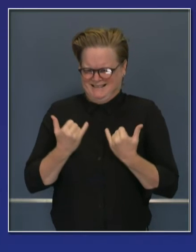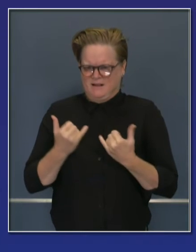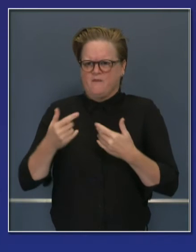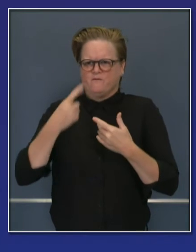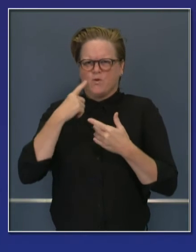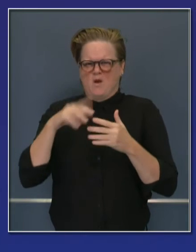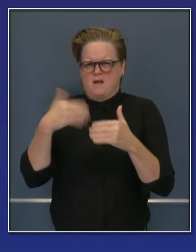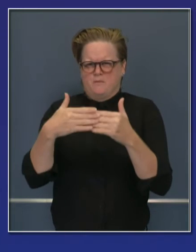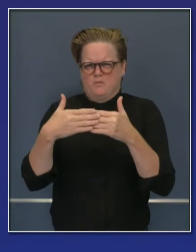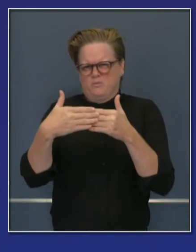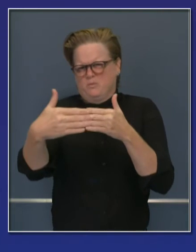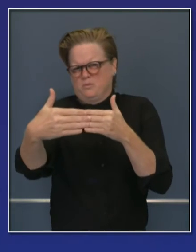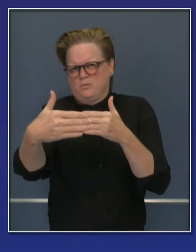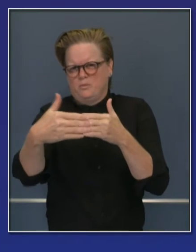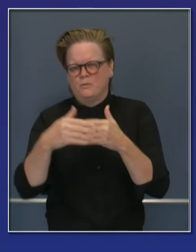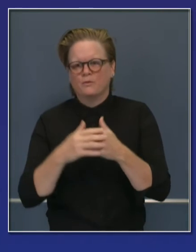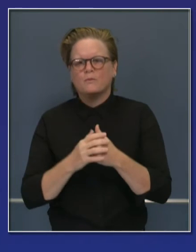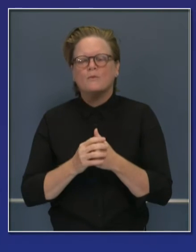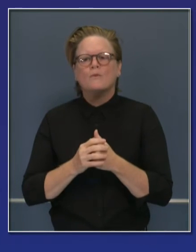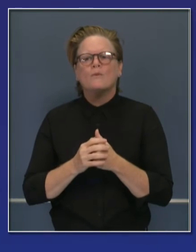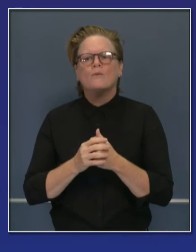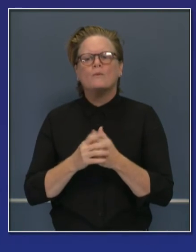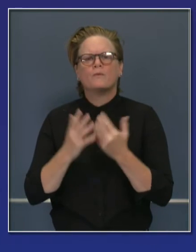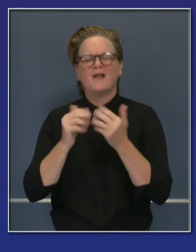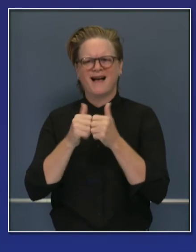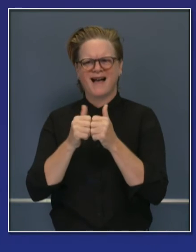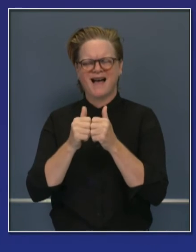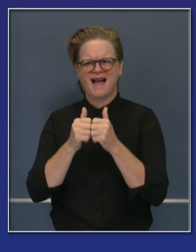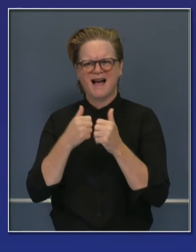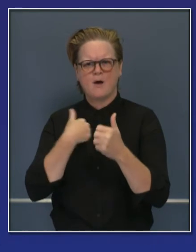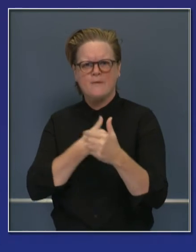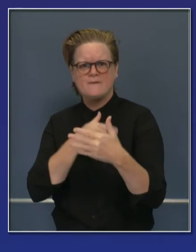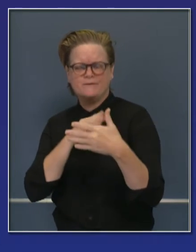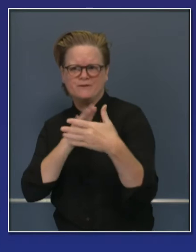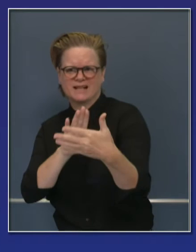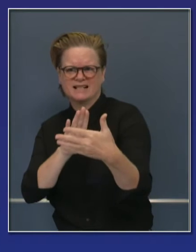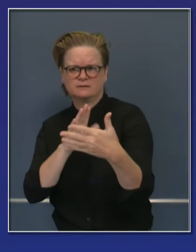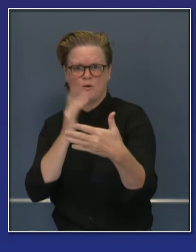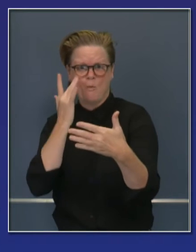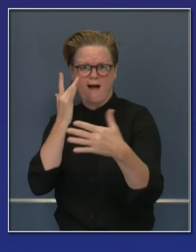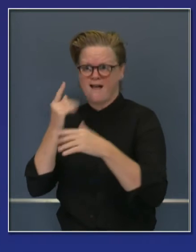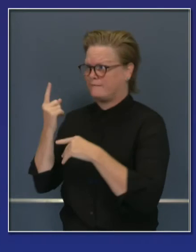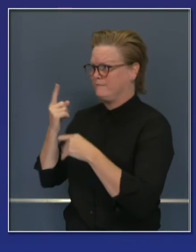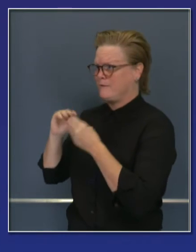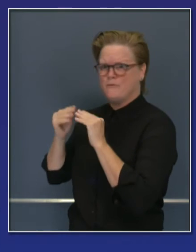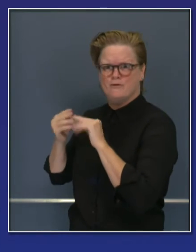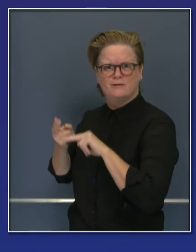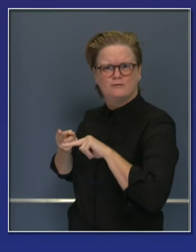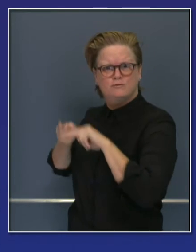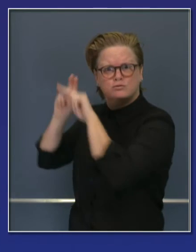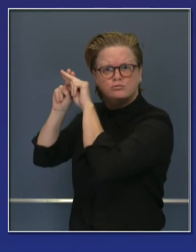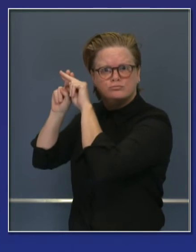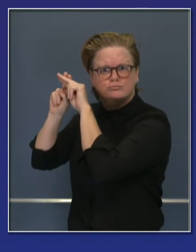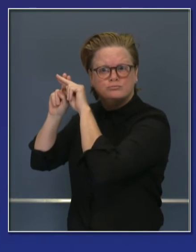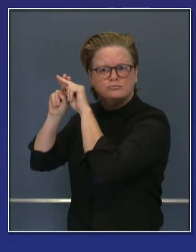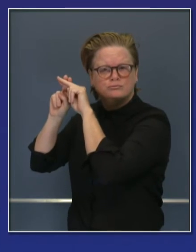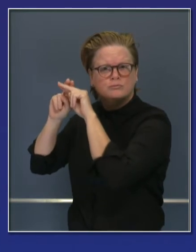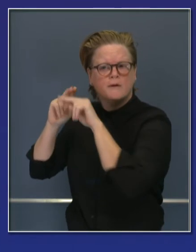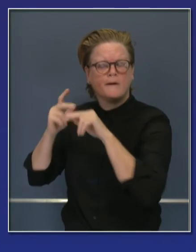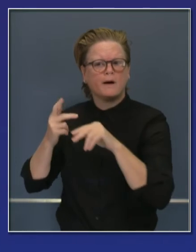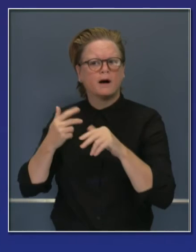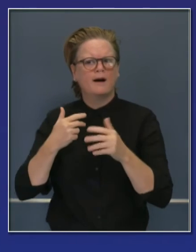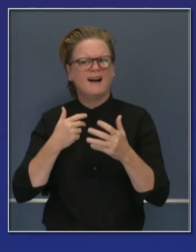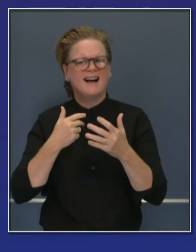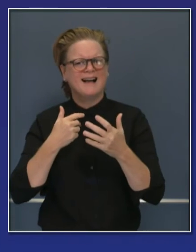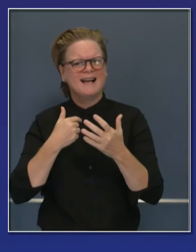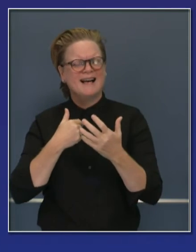the recent increase in case rates and positivity rates. We refer to it as a limited stay-at-home order,